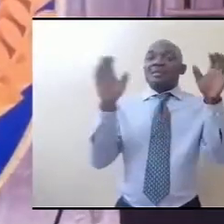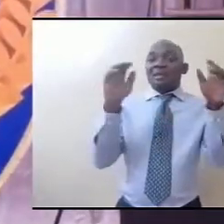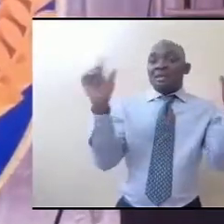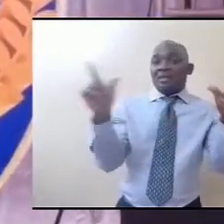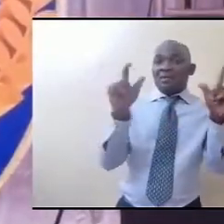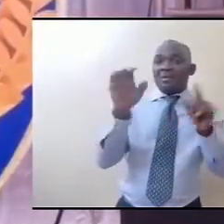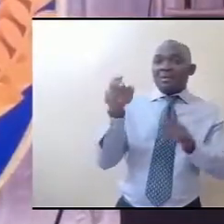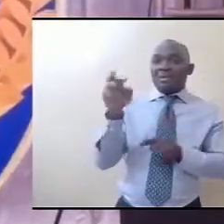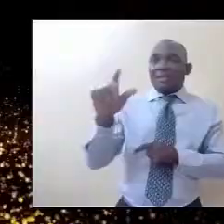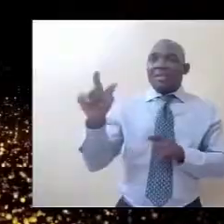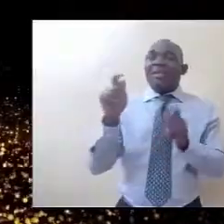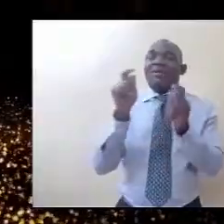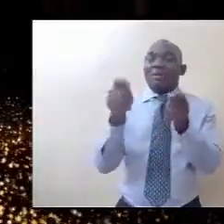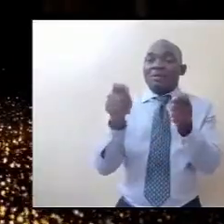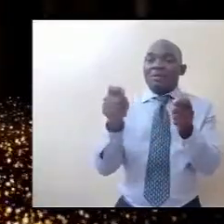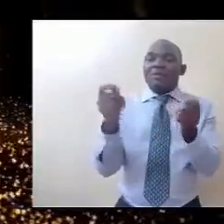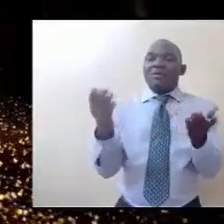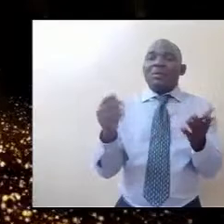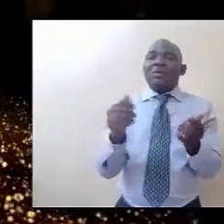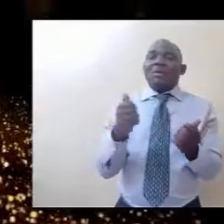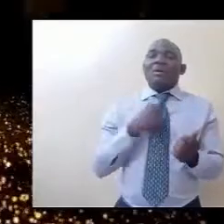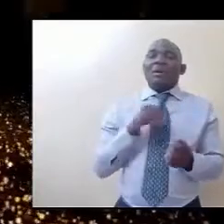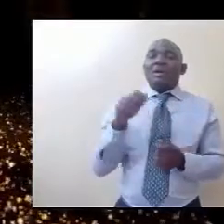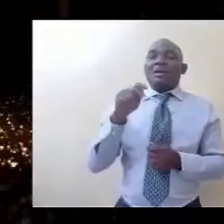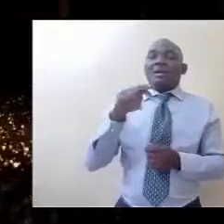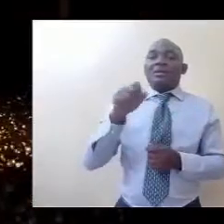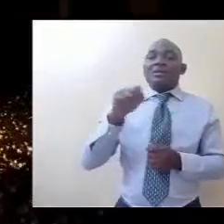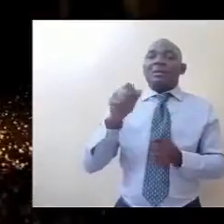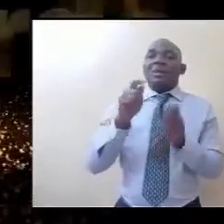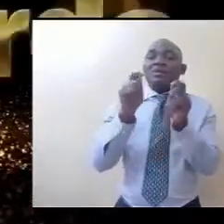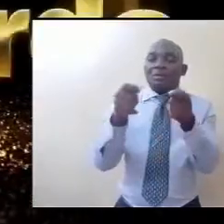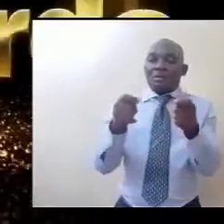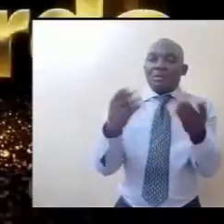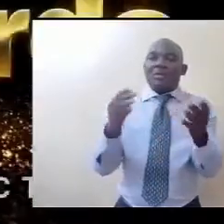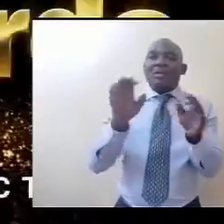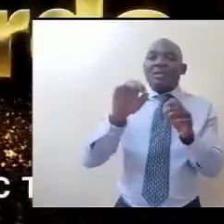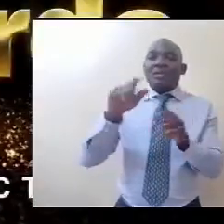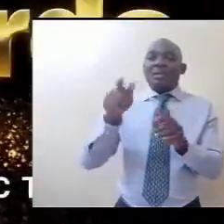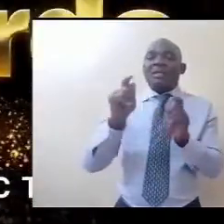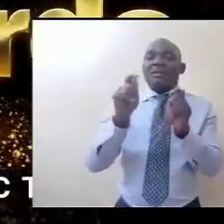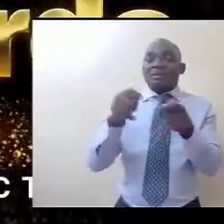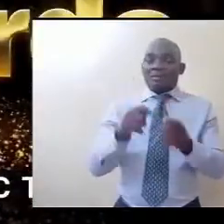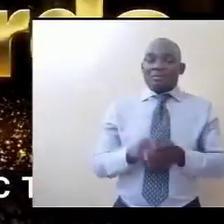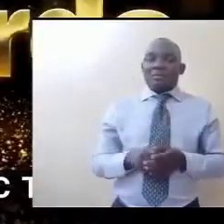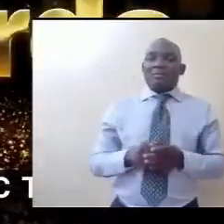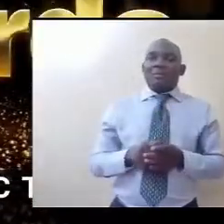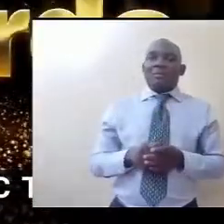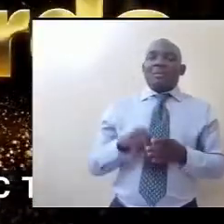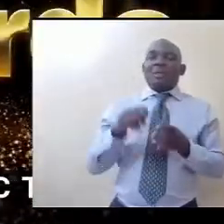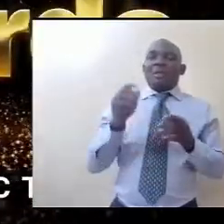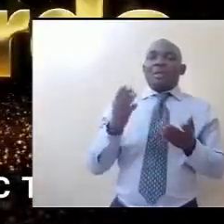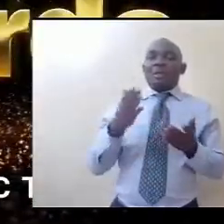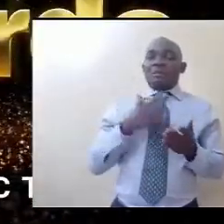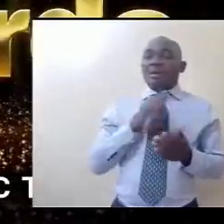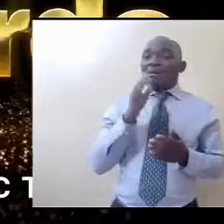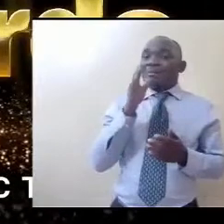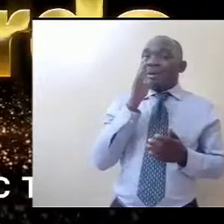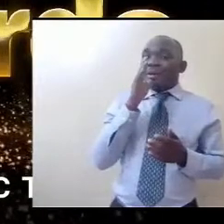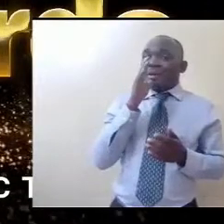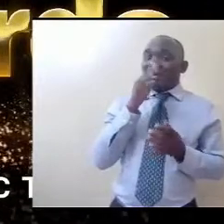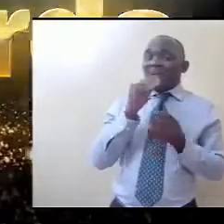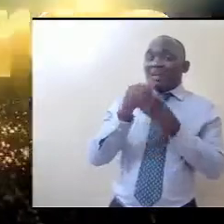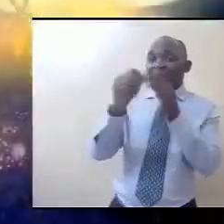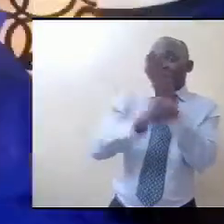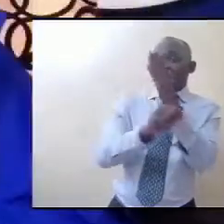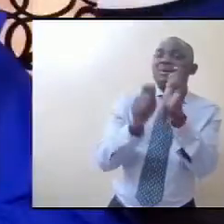of the 12th anniversary, has launched the Chill Awards. The Christina Hackman Impact Leadership Awards is the Chill Awards. The